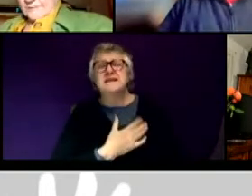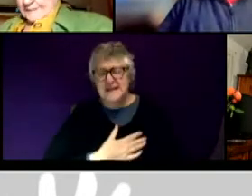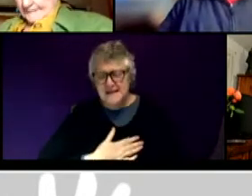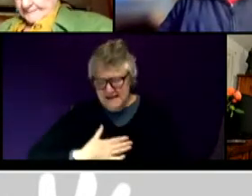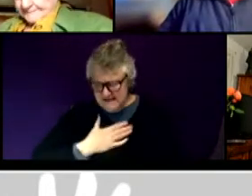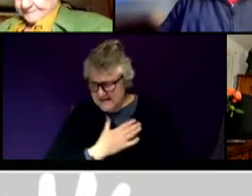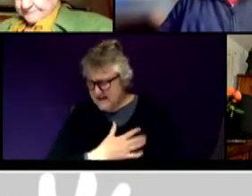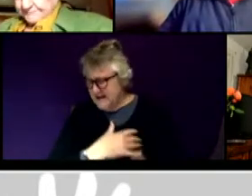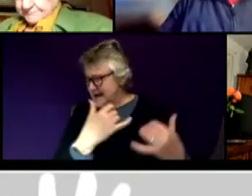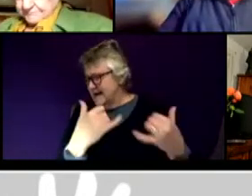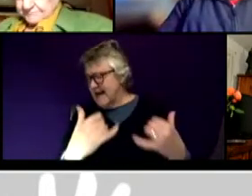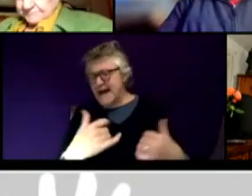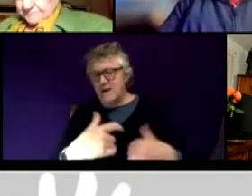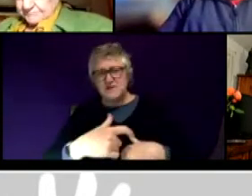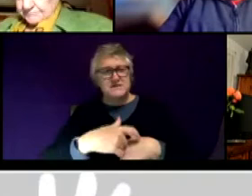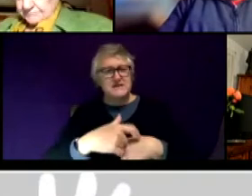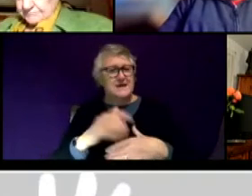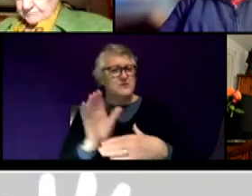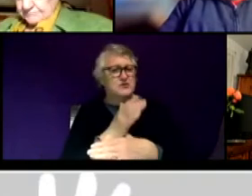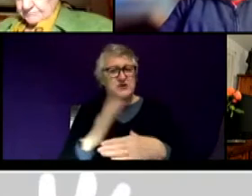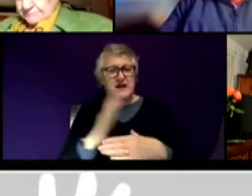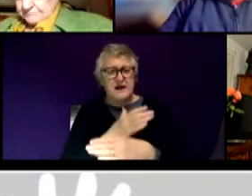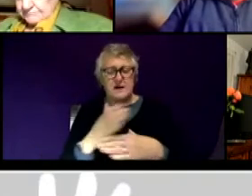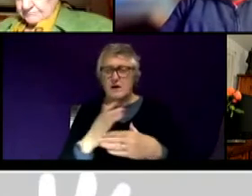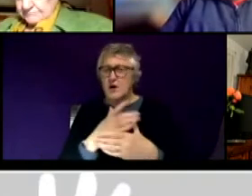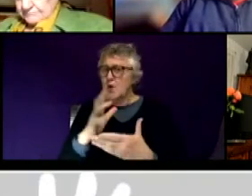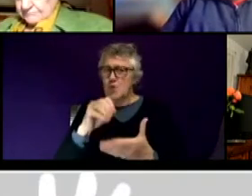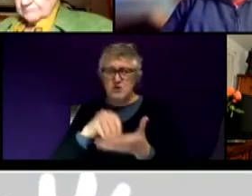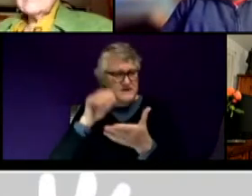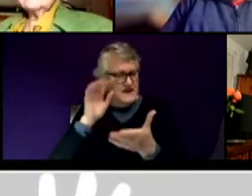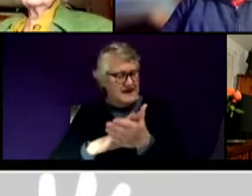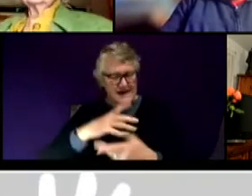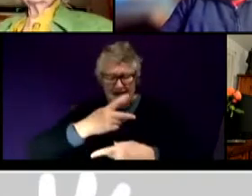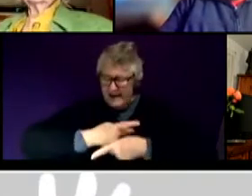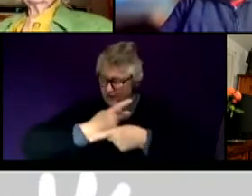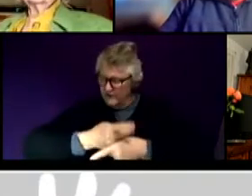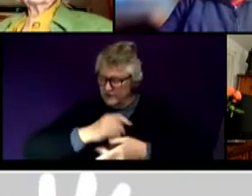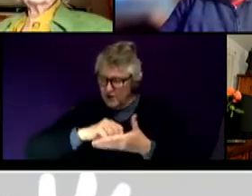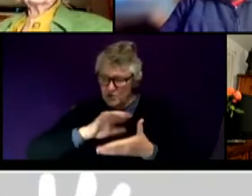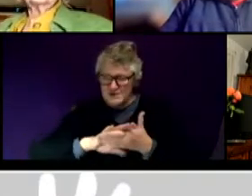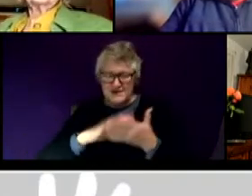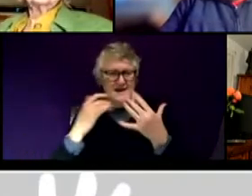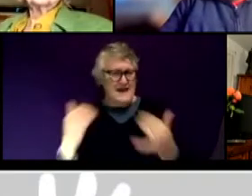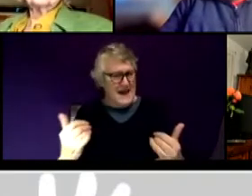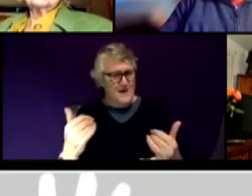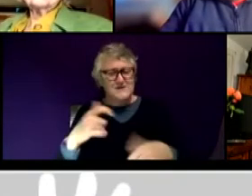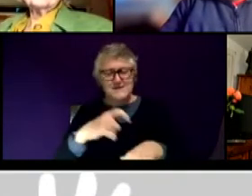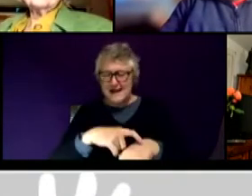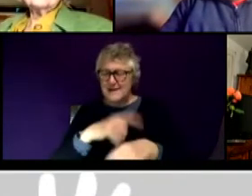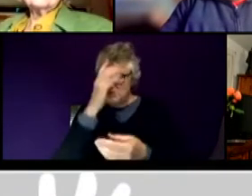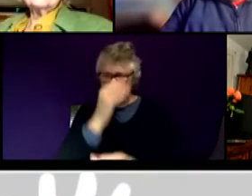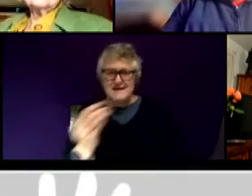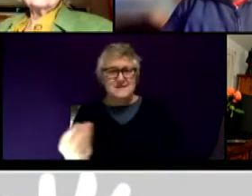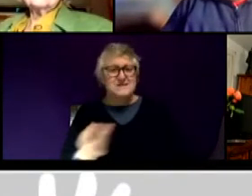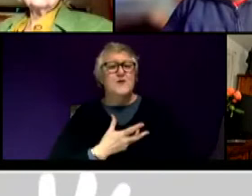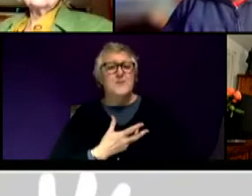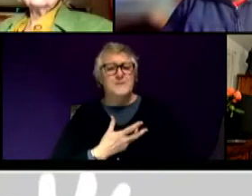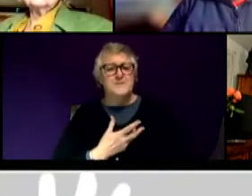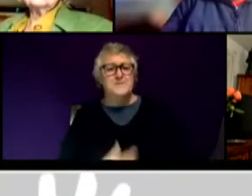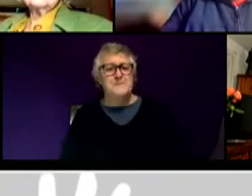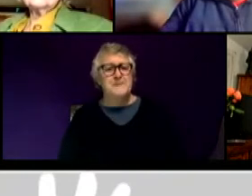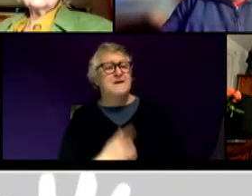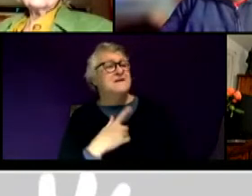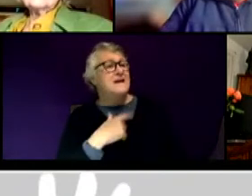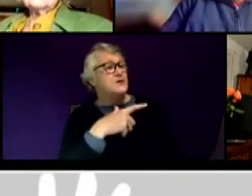and we're here to listen. Byron, I see your hand up. Please go ahead. I just had a quick suggestion for my PCCEP